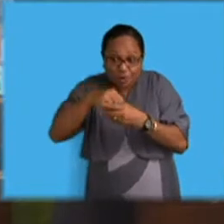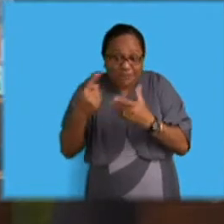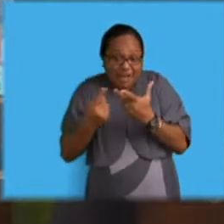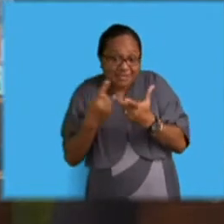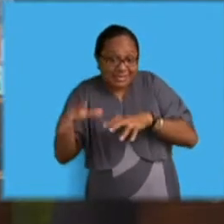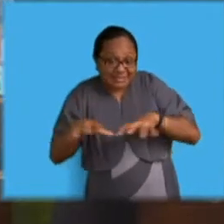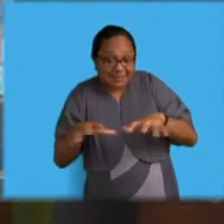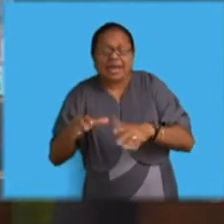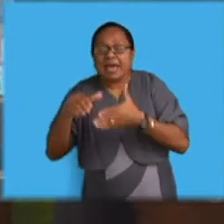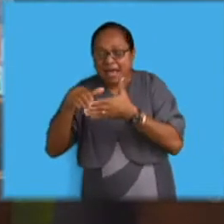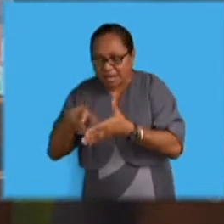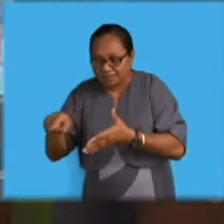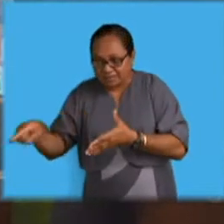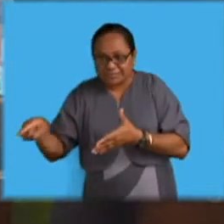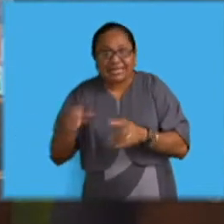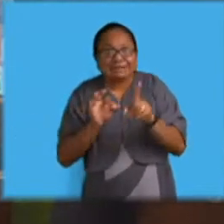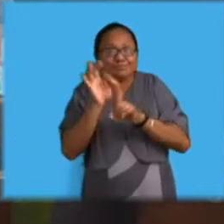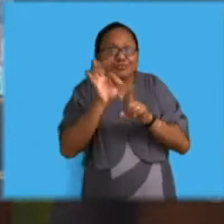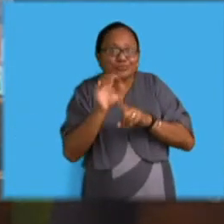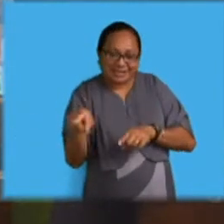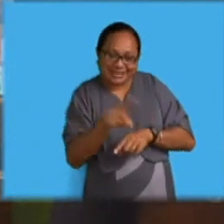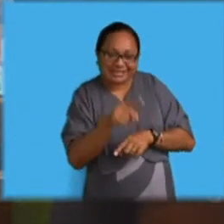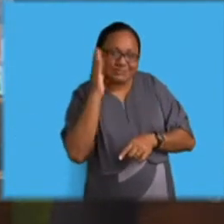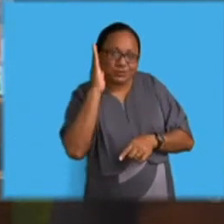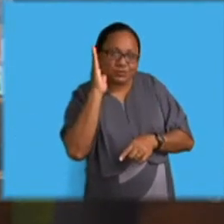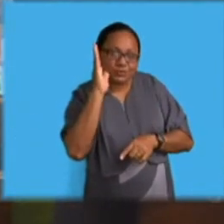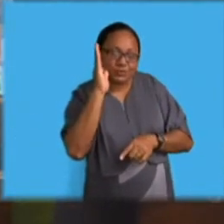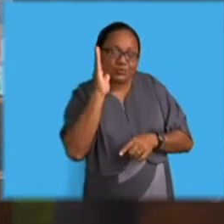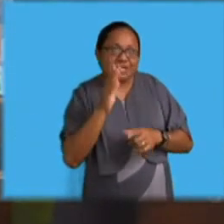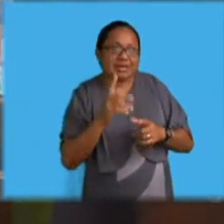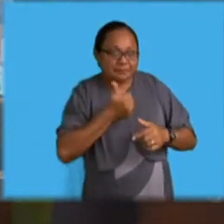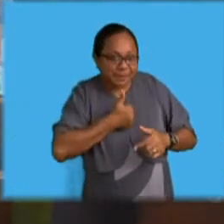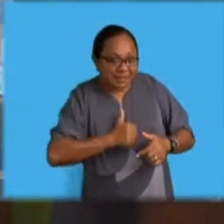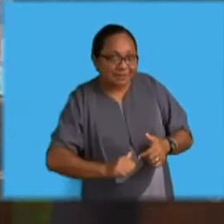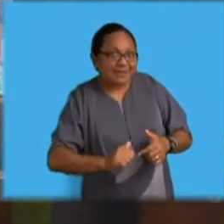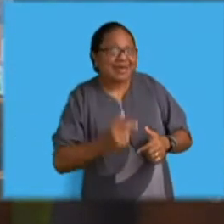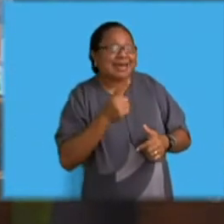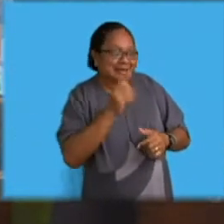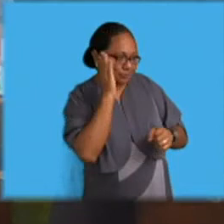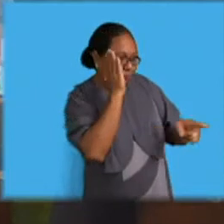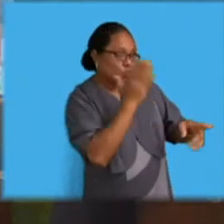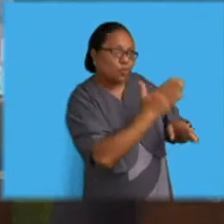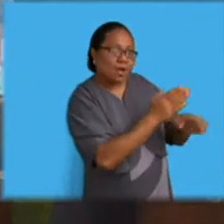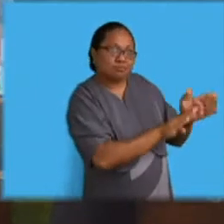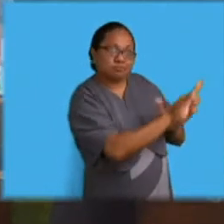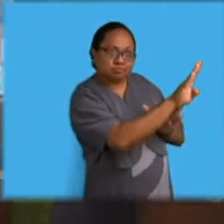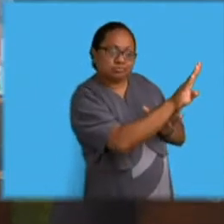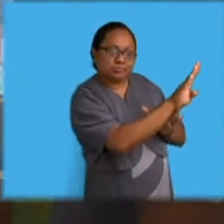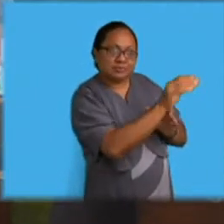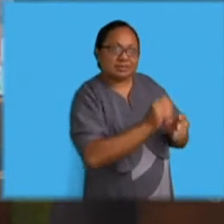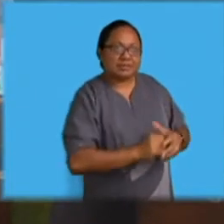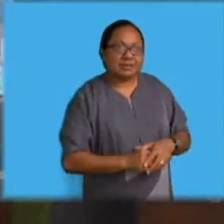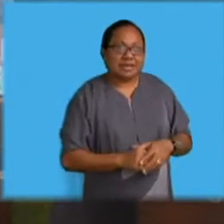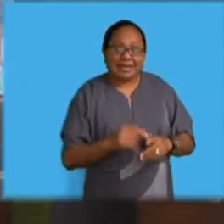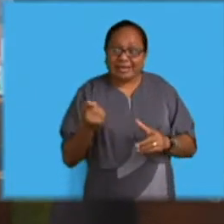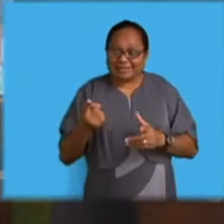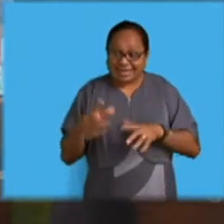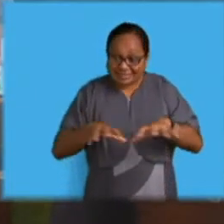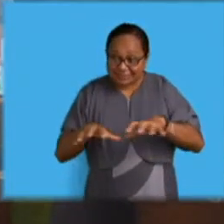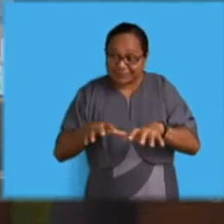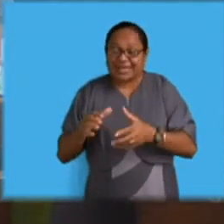improved attendance in school, behavior and academic performance. From strengthening the mind to